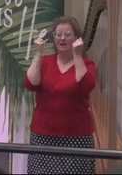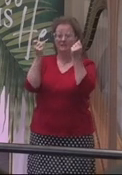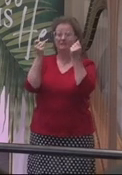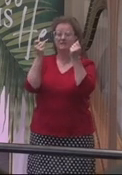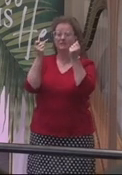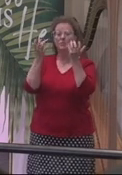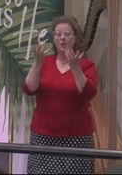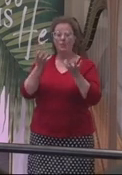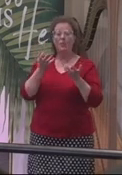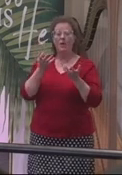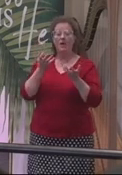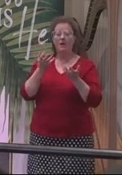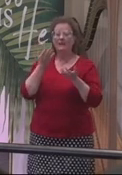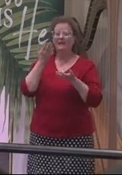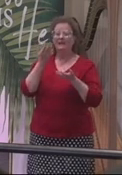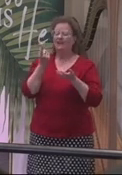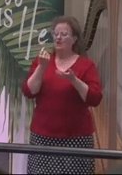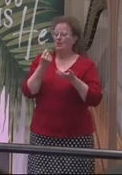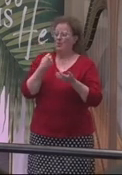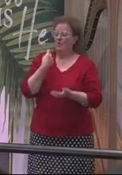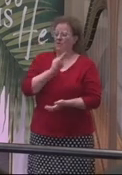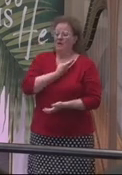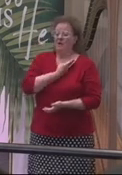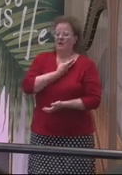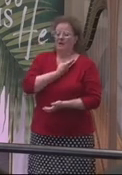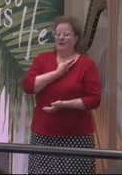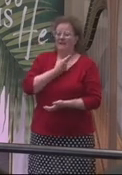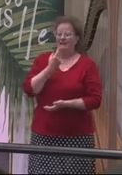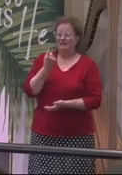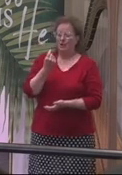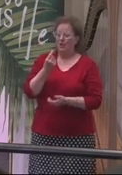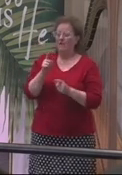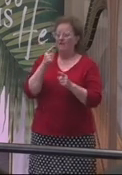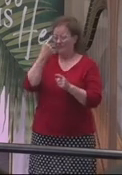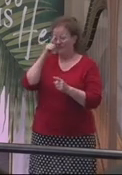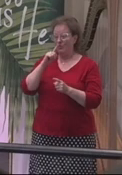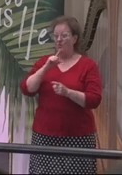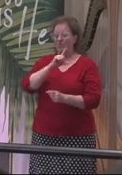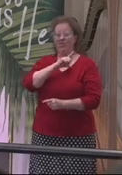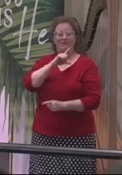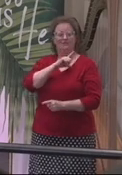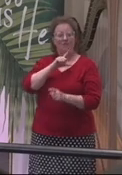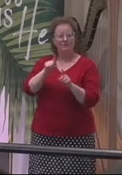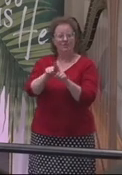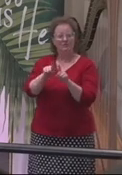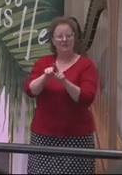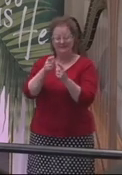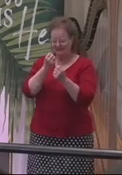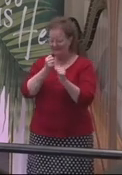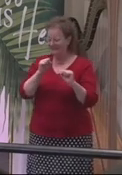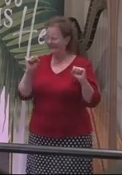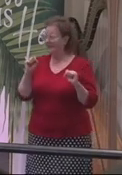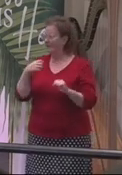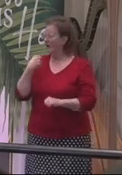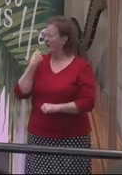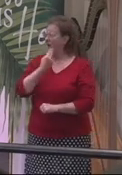We want him to do for us what he did for Lazarus. We want him to save us, to save me.